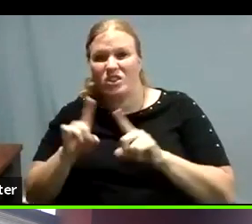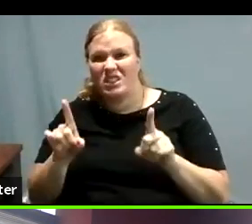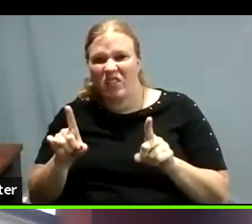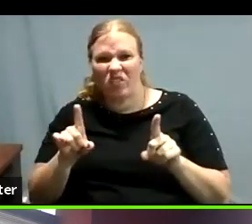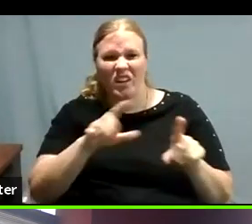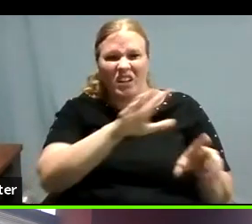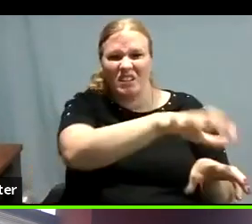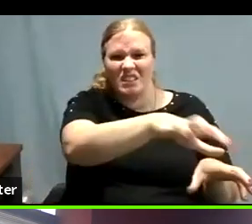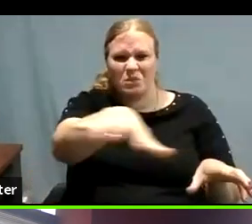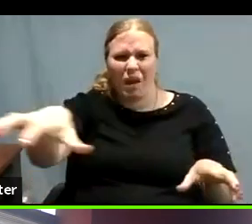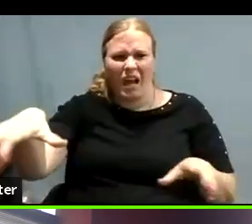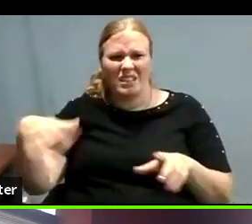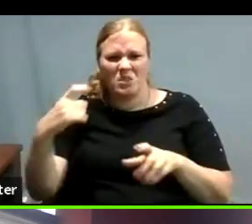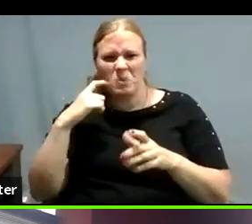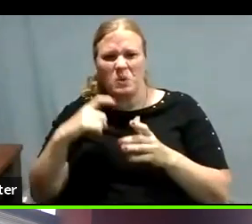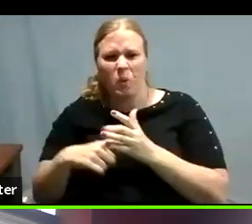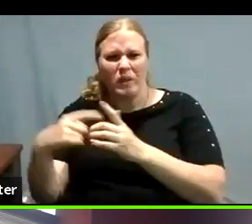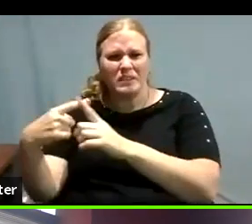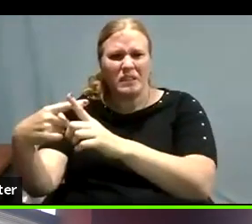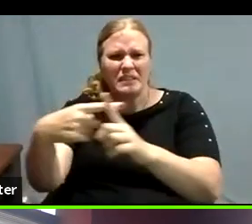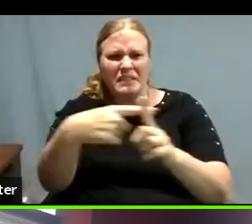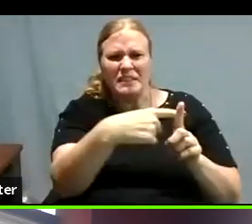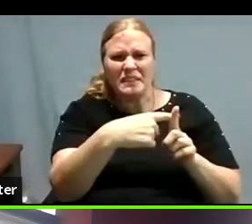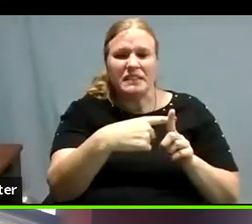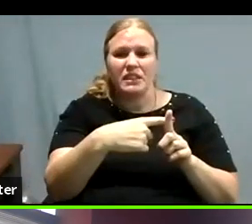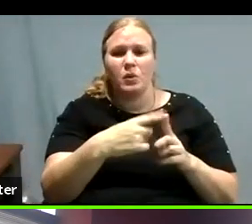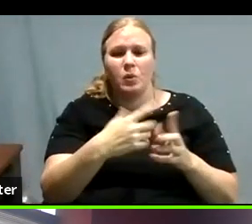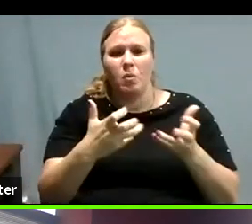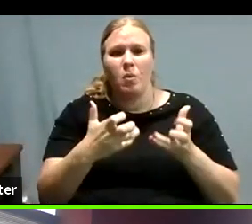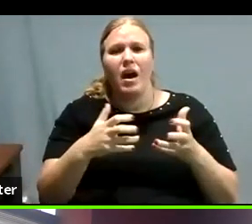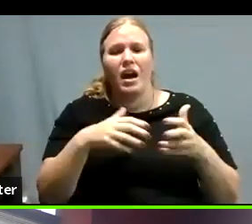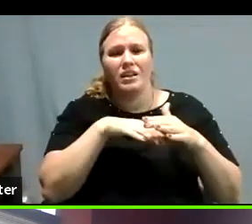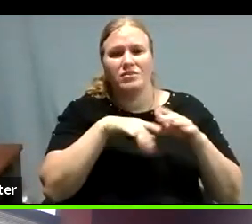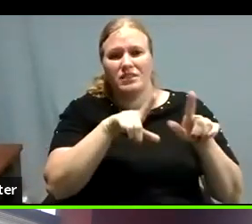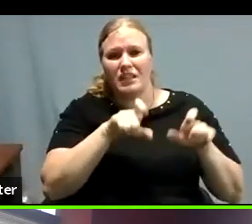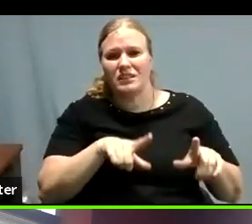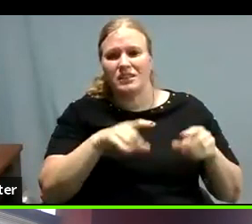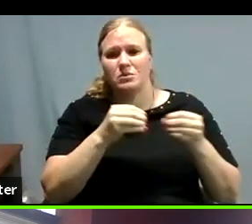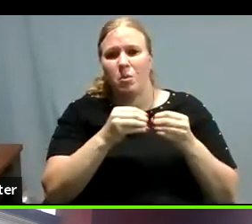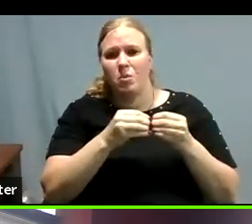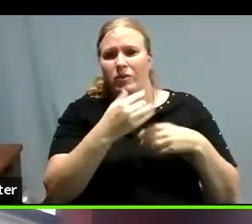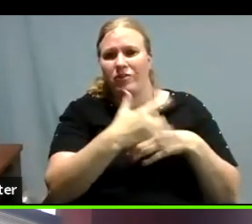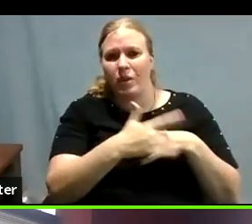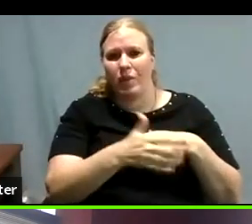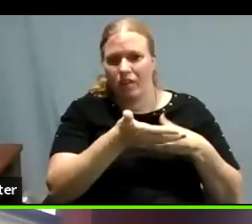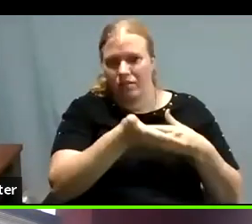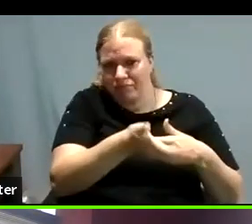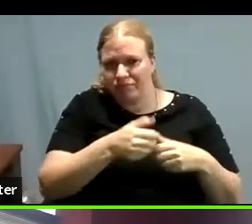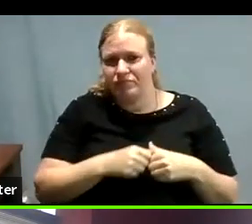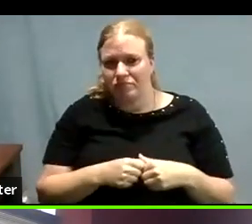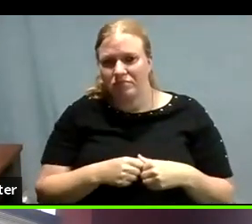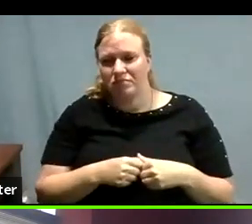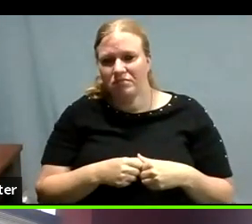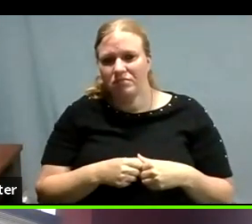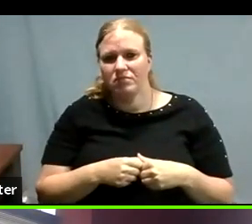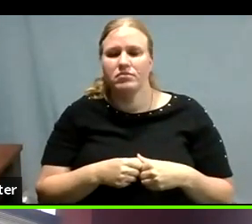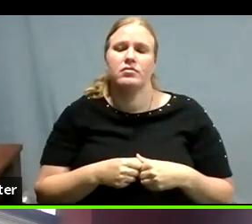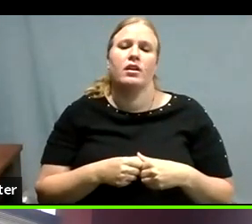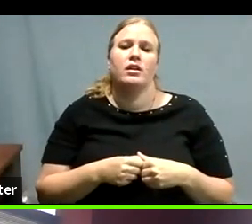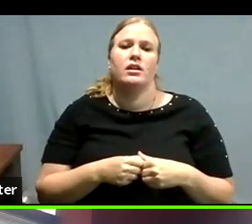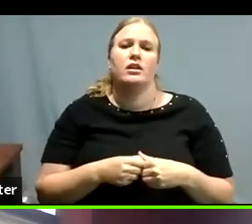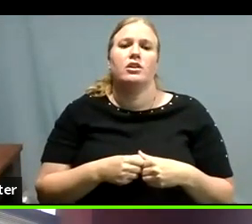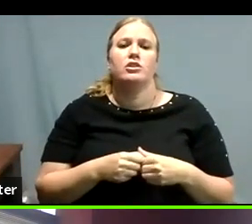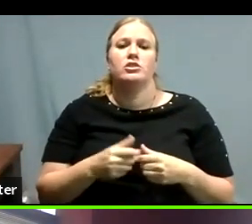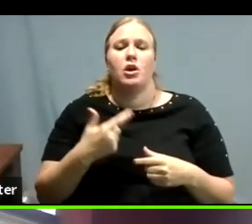want to make sure everyone has access to those testing abilities. So we wanted to make sure, in conjunction with our contact tracing, that we